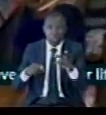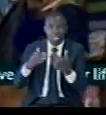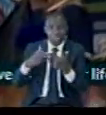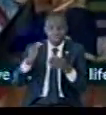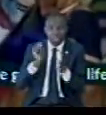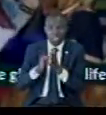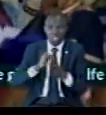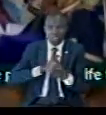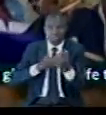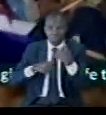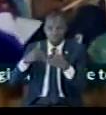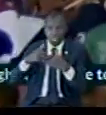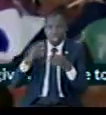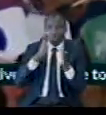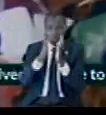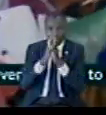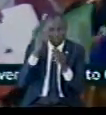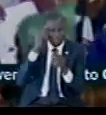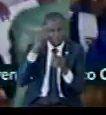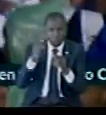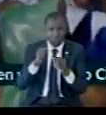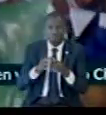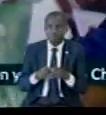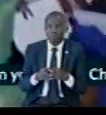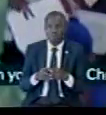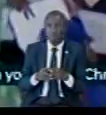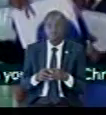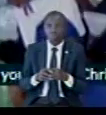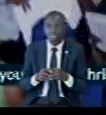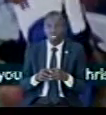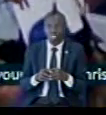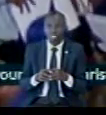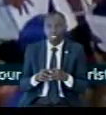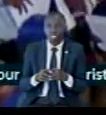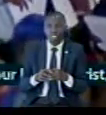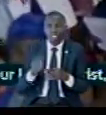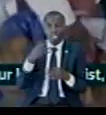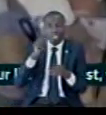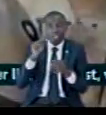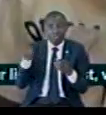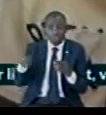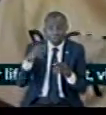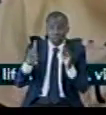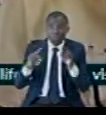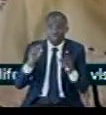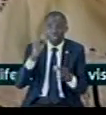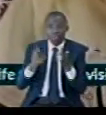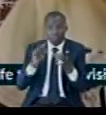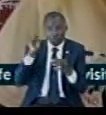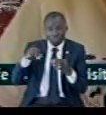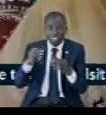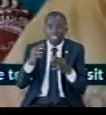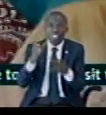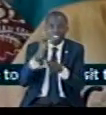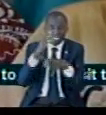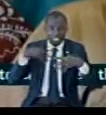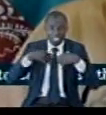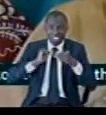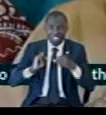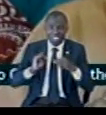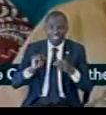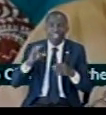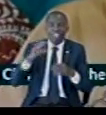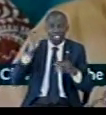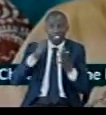back and pray for those who have the need of healing, deliverance, miracle is coming your way.